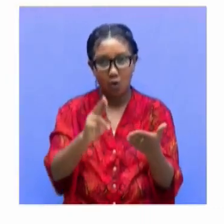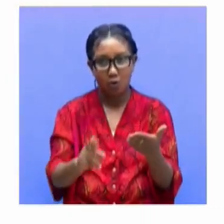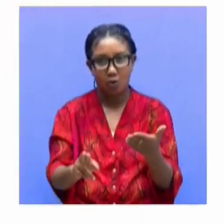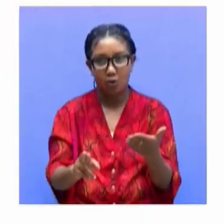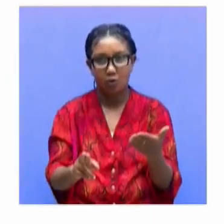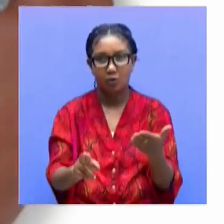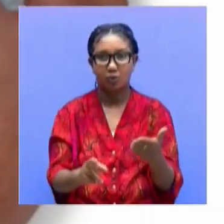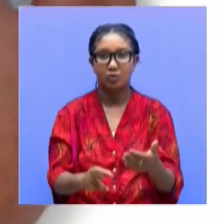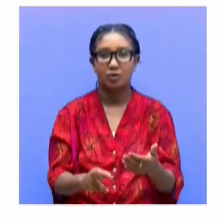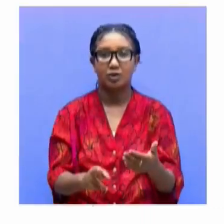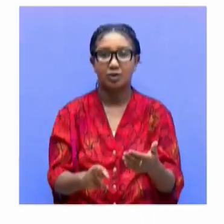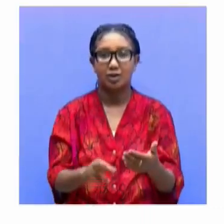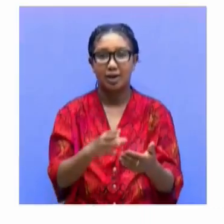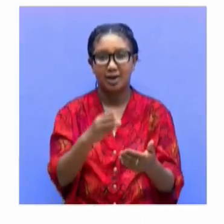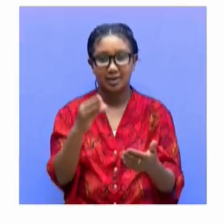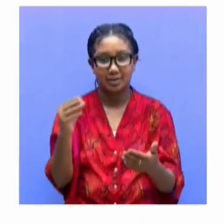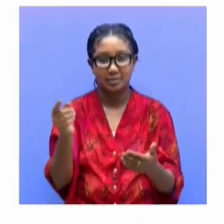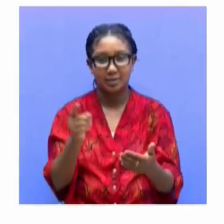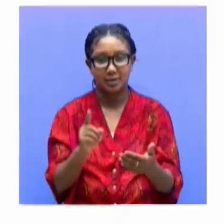so and